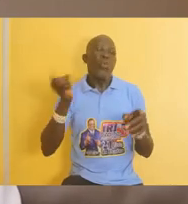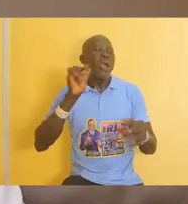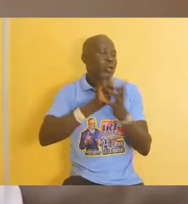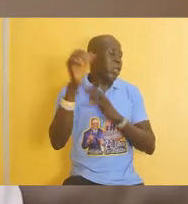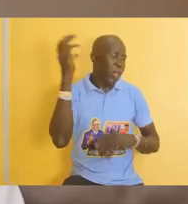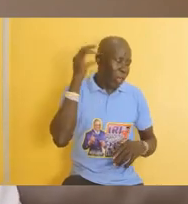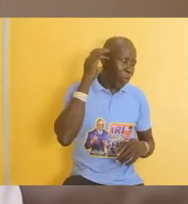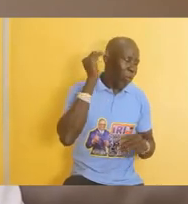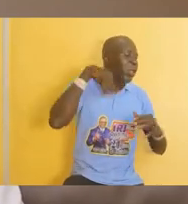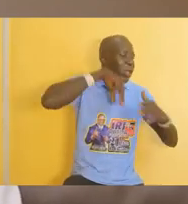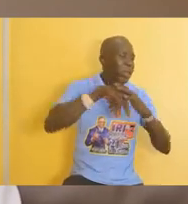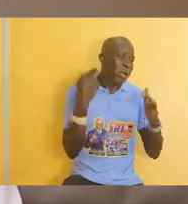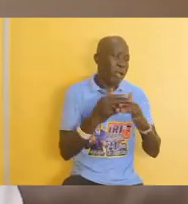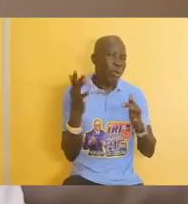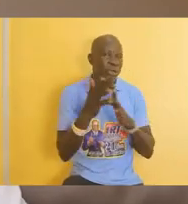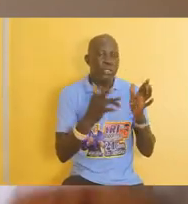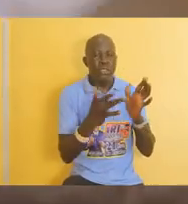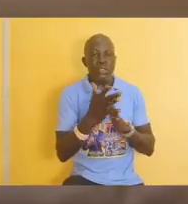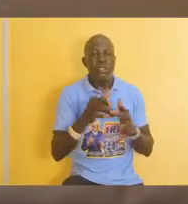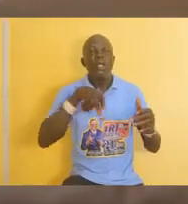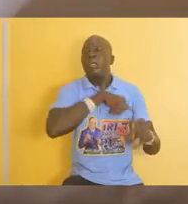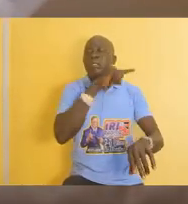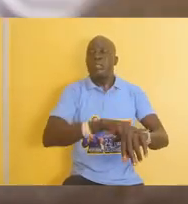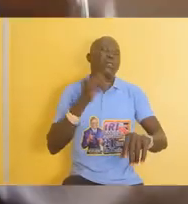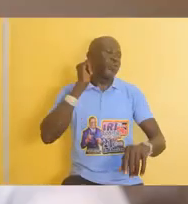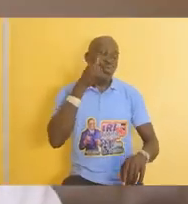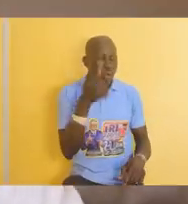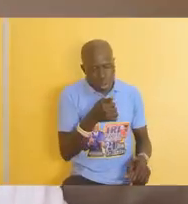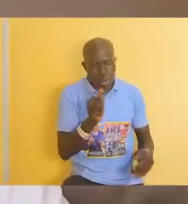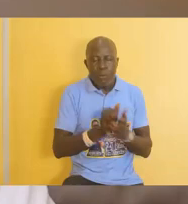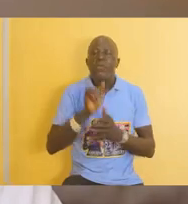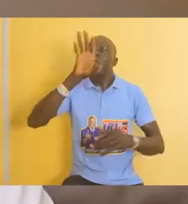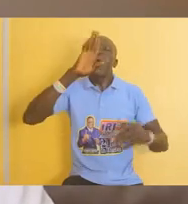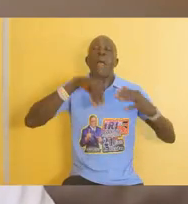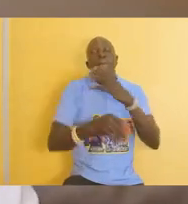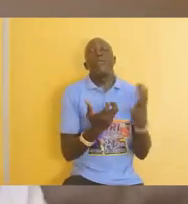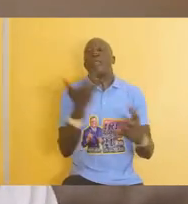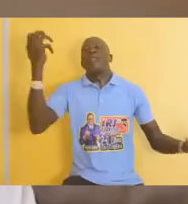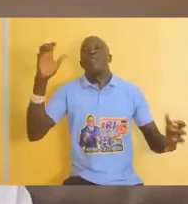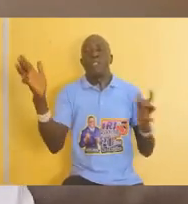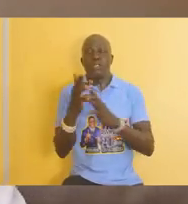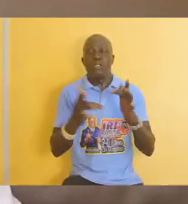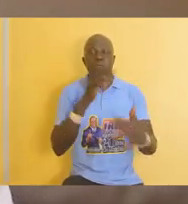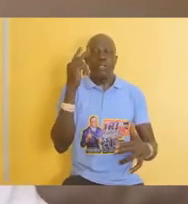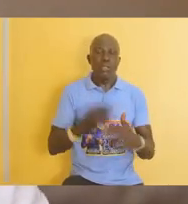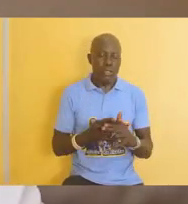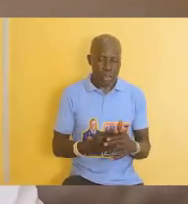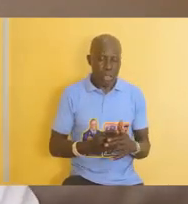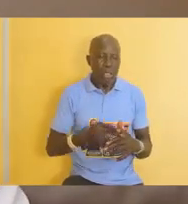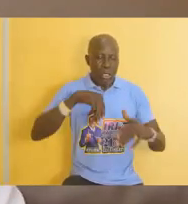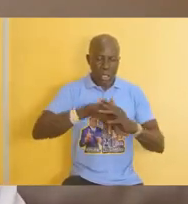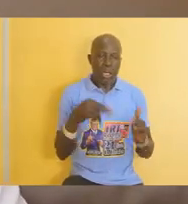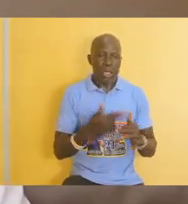bome. Wherever you hear me. No ruko Jesus. In the name of Jesus. Ne wo yola. By the sense. Waji wa no apo no ruko Jesus. In